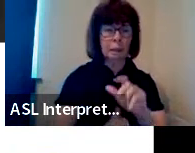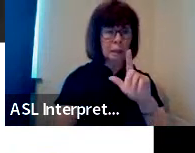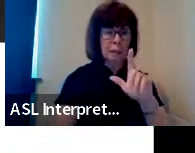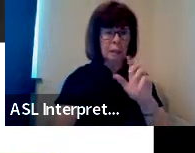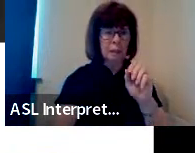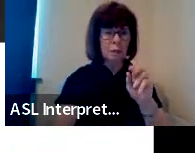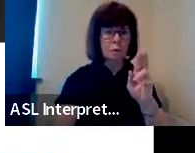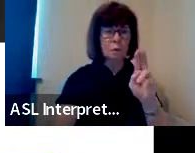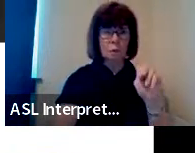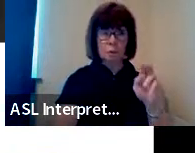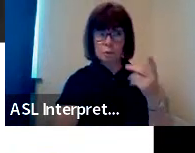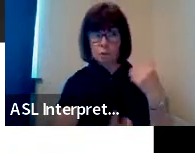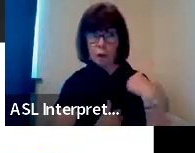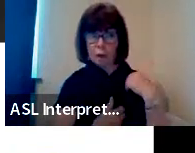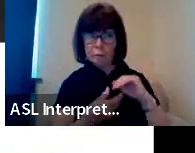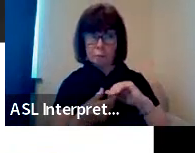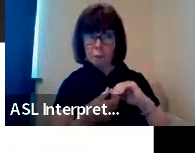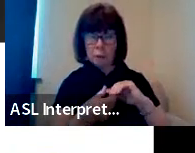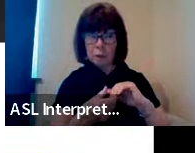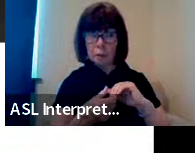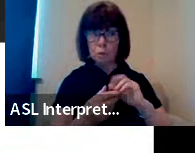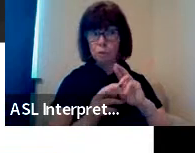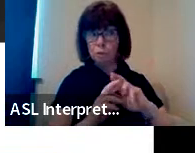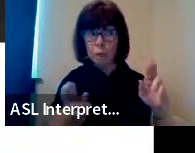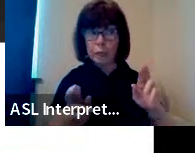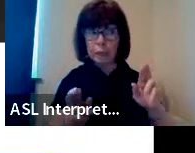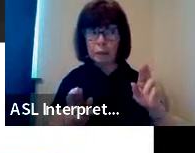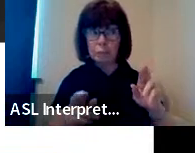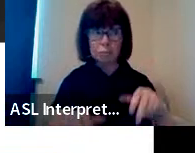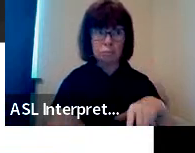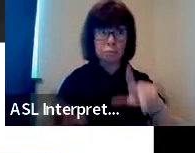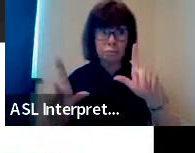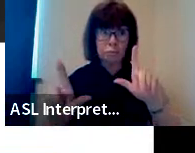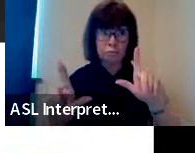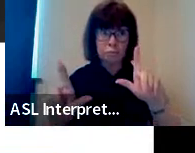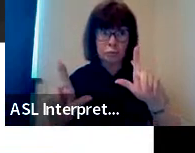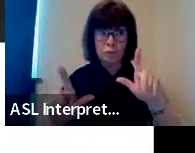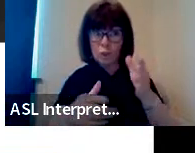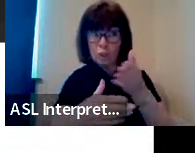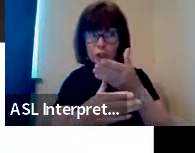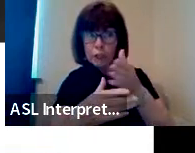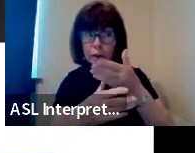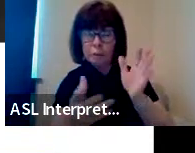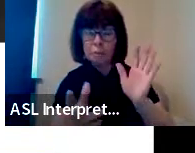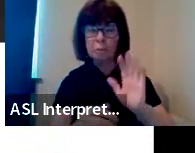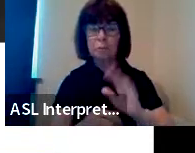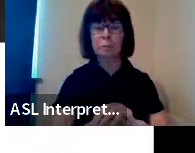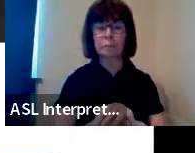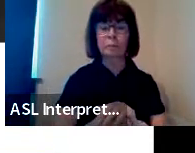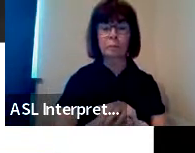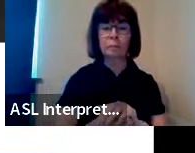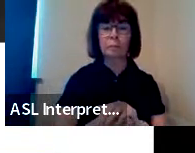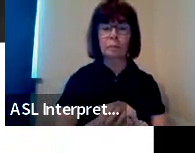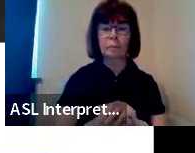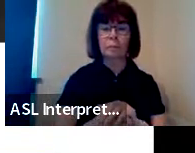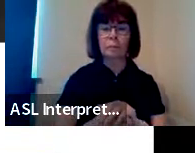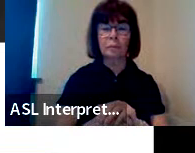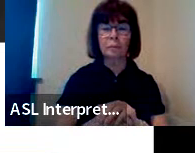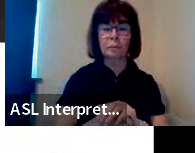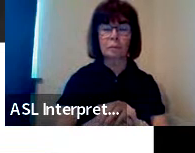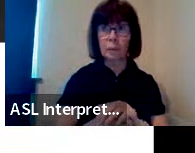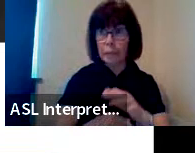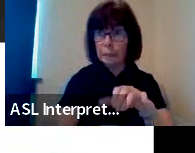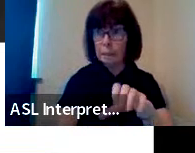any partners who are already queued up to share, or are we going to?